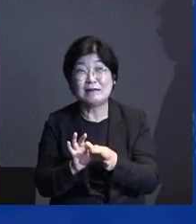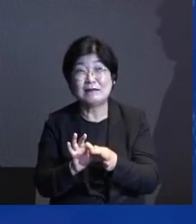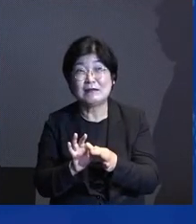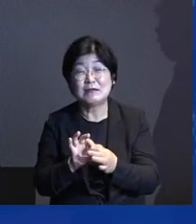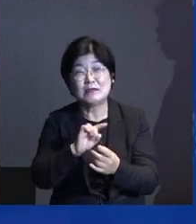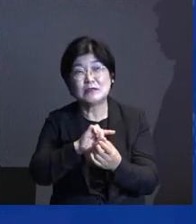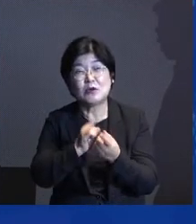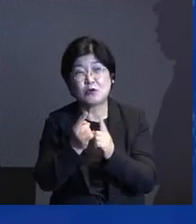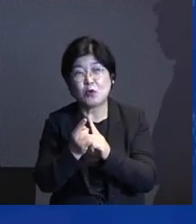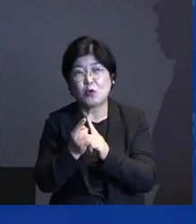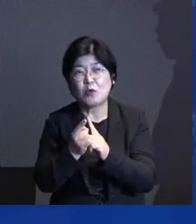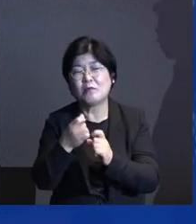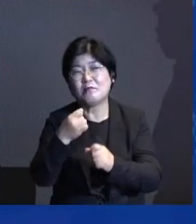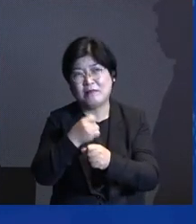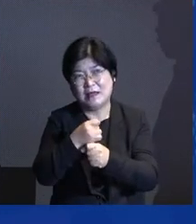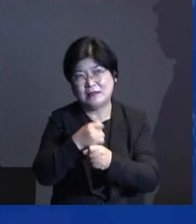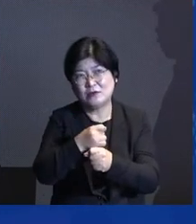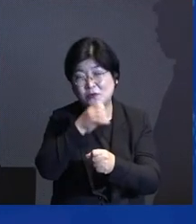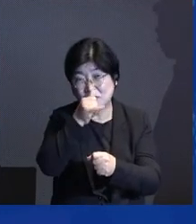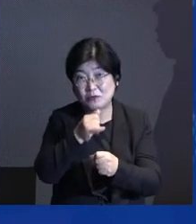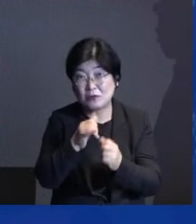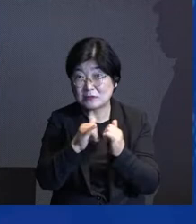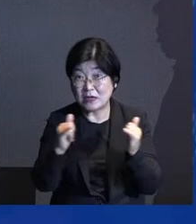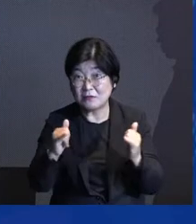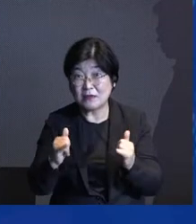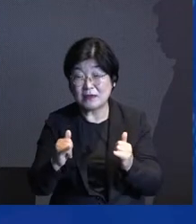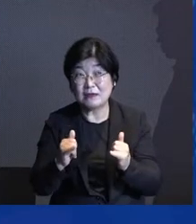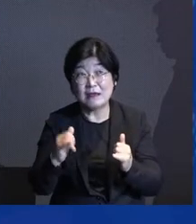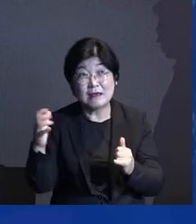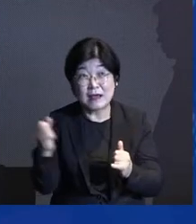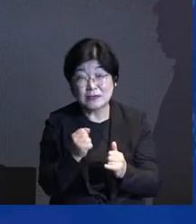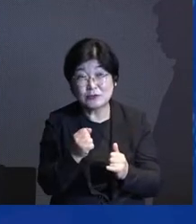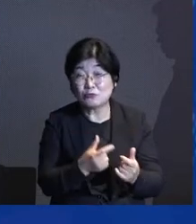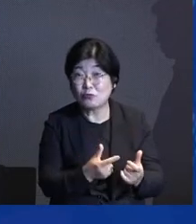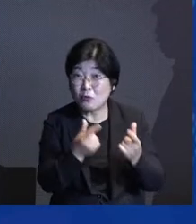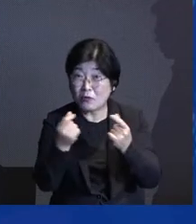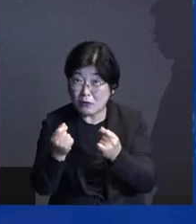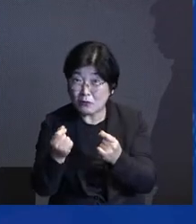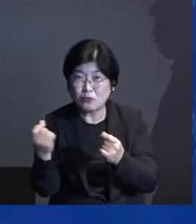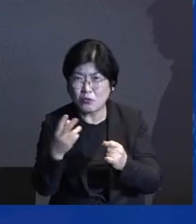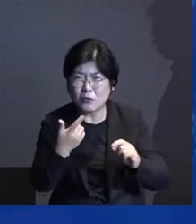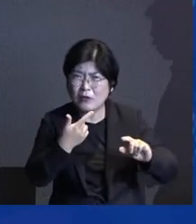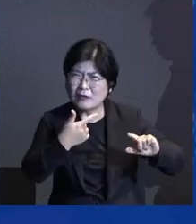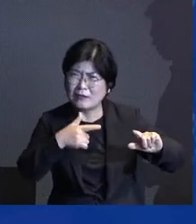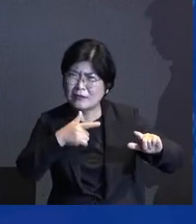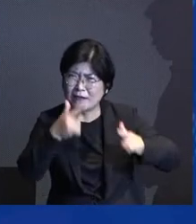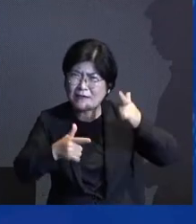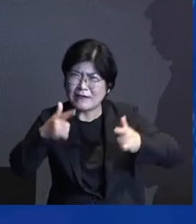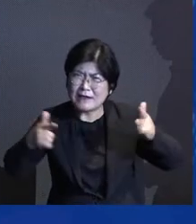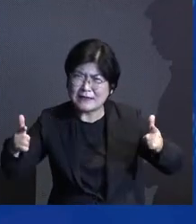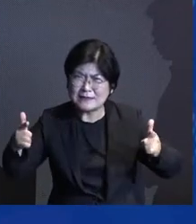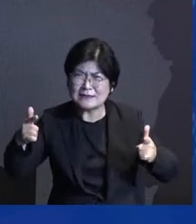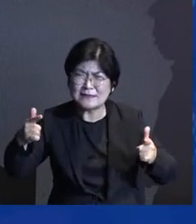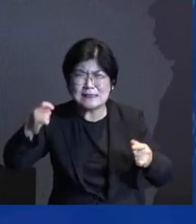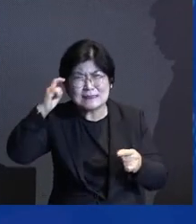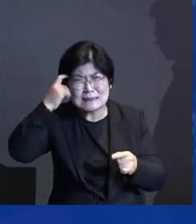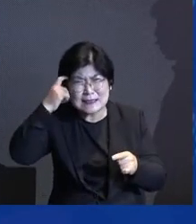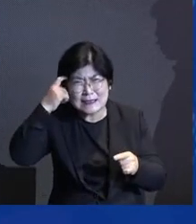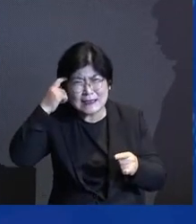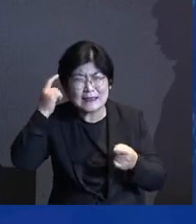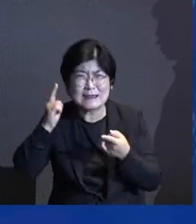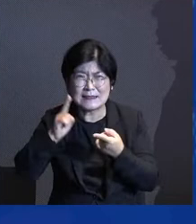are being heard and have the chance to chat and express their opinions and their